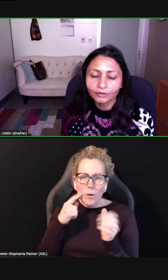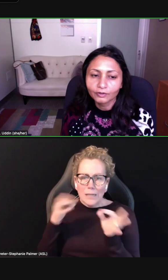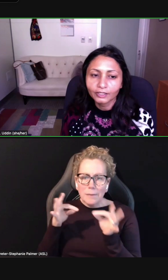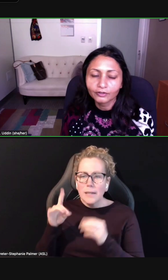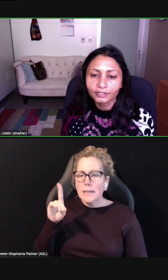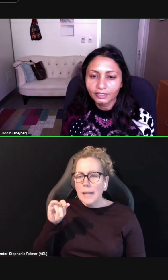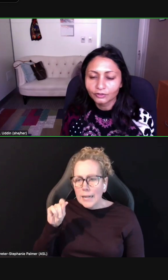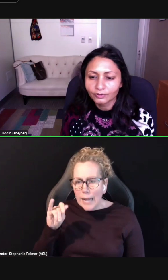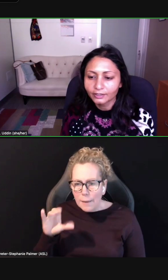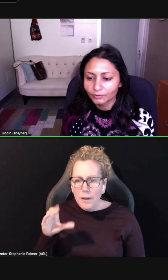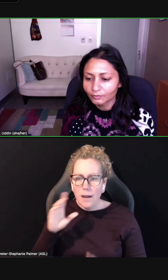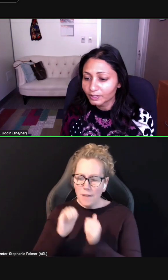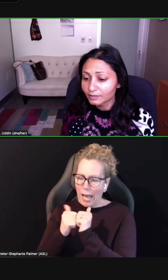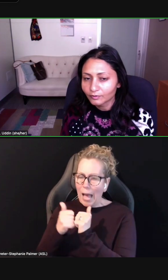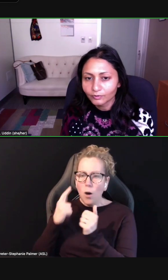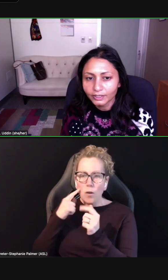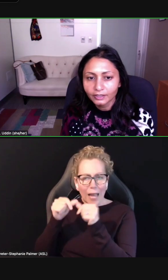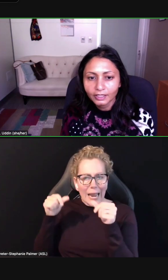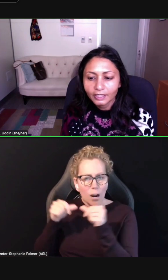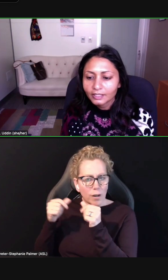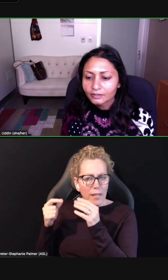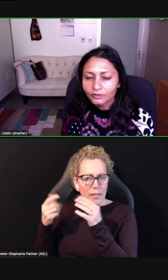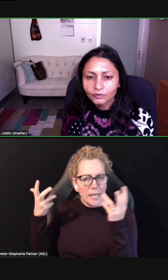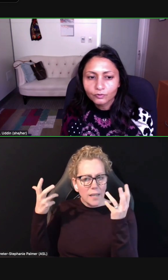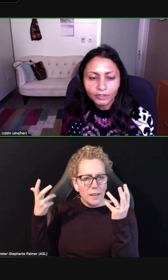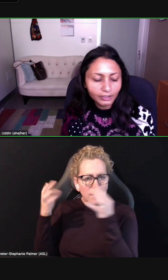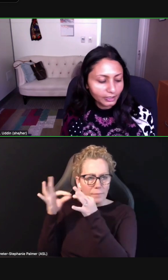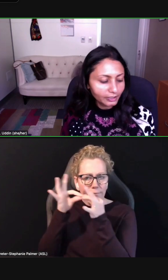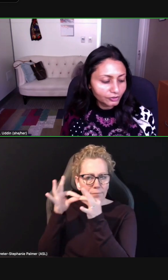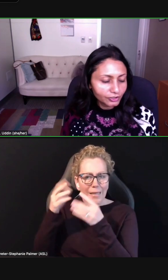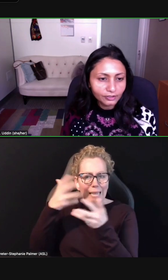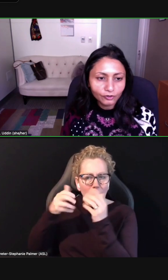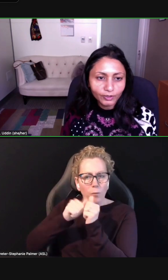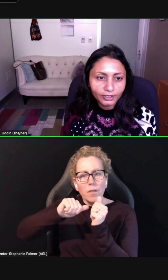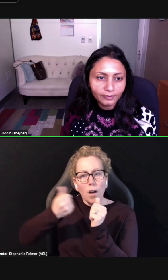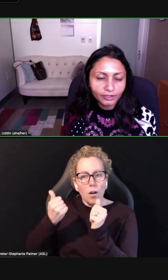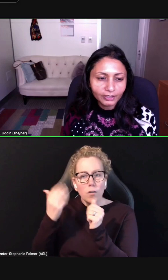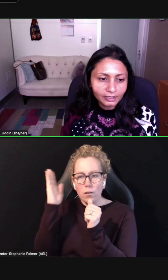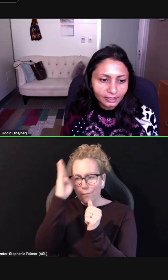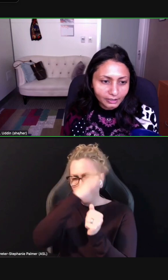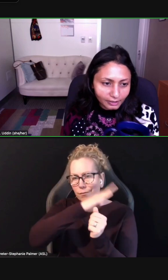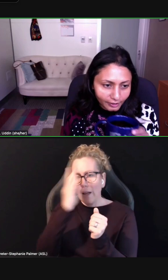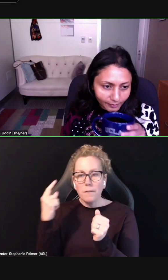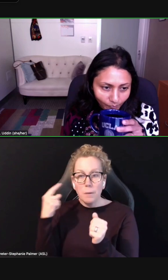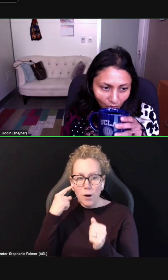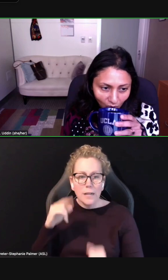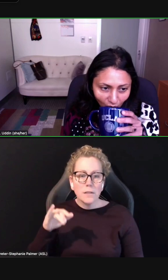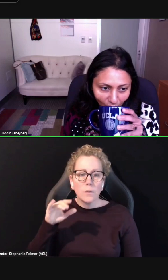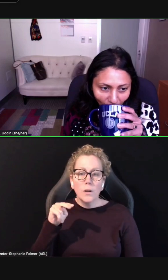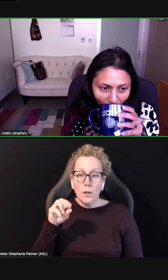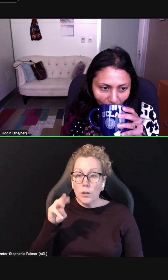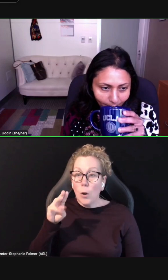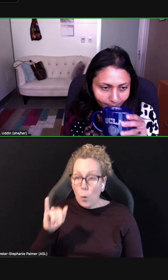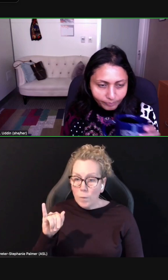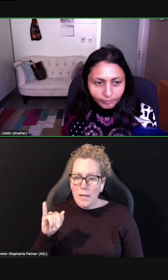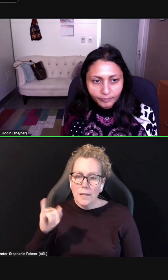of how the areas interact with the rest of the brain. So this was when Jason Nomi came in and did a